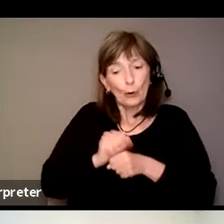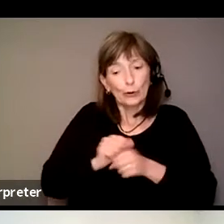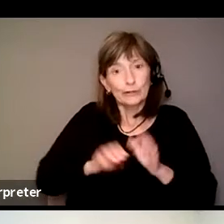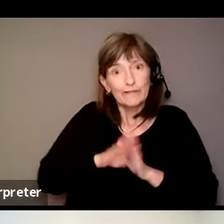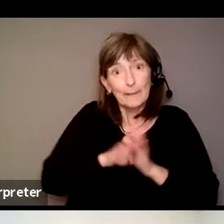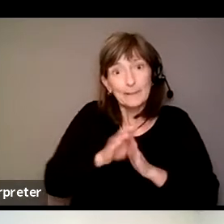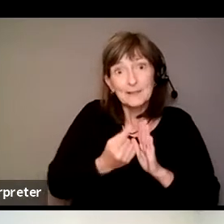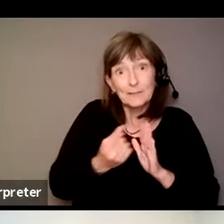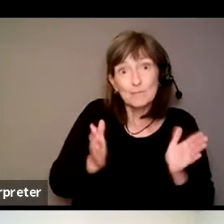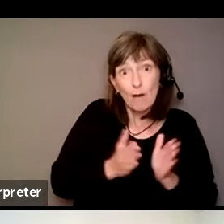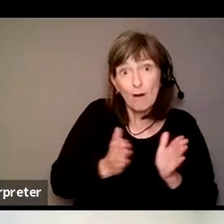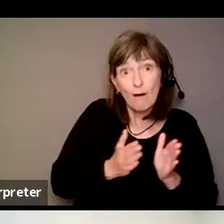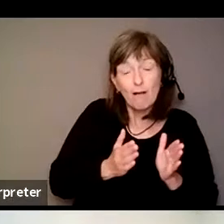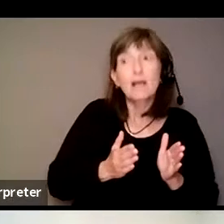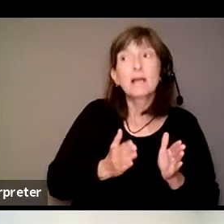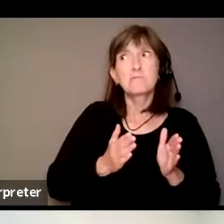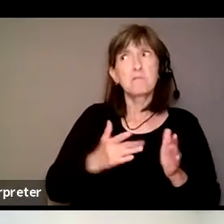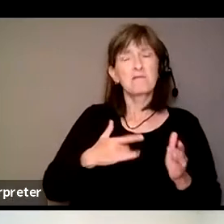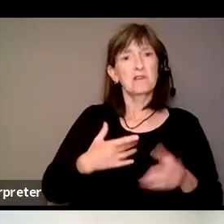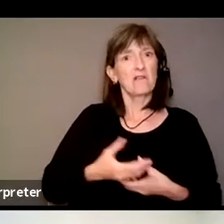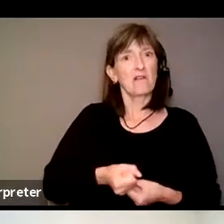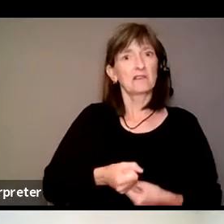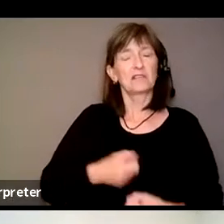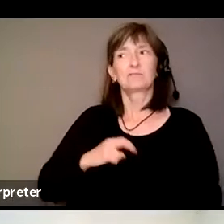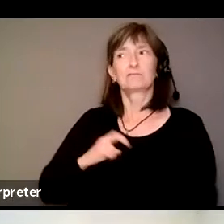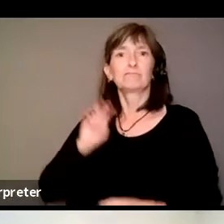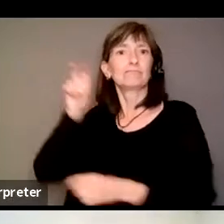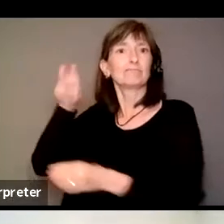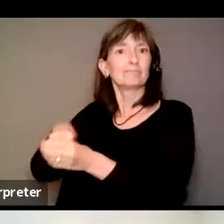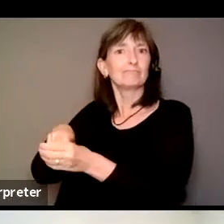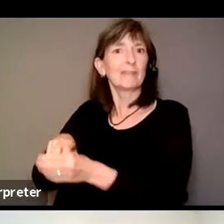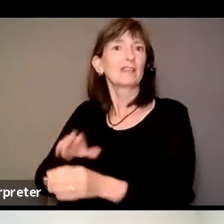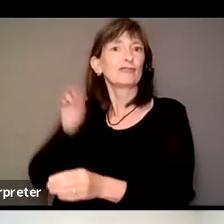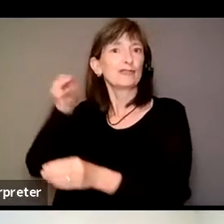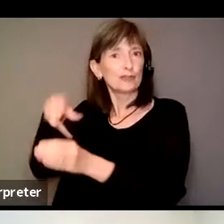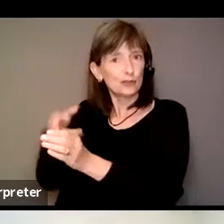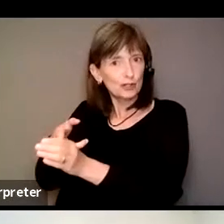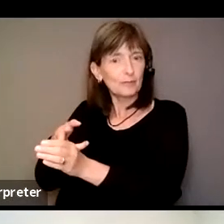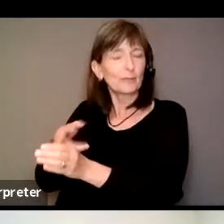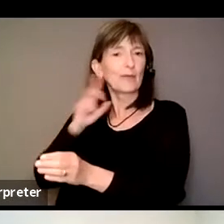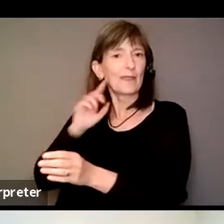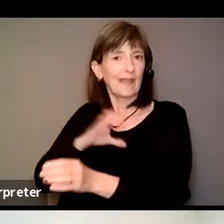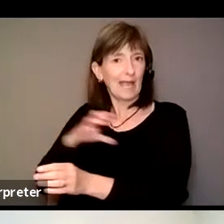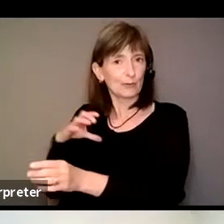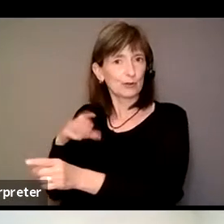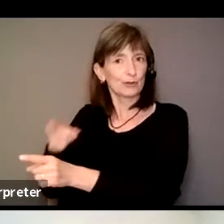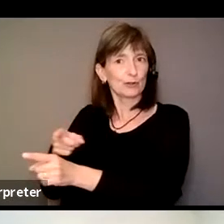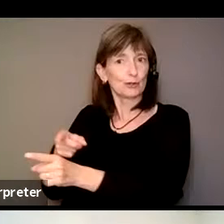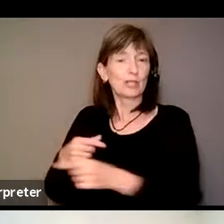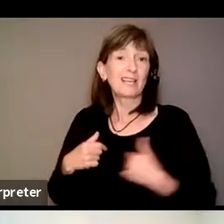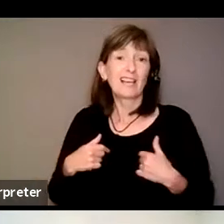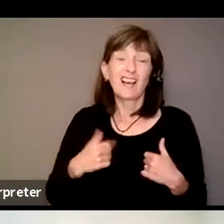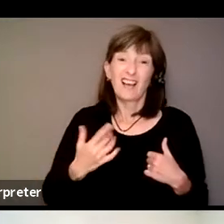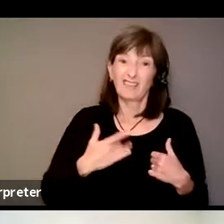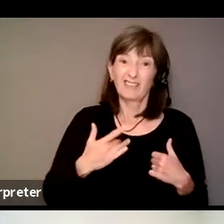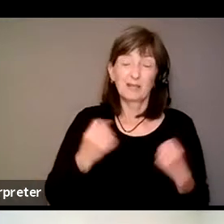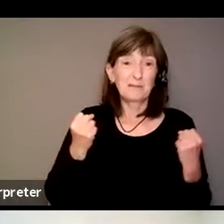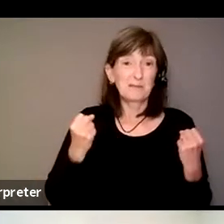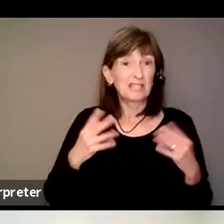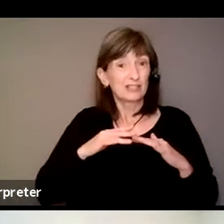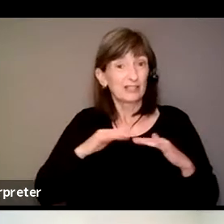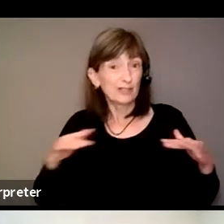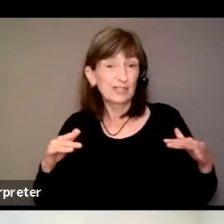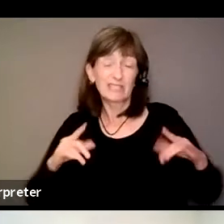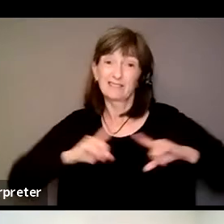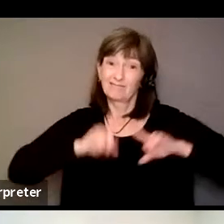and bring themselves to the table to be able to solve the other issues that might be going on. Because there's a lot of intersectionality when you look at diversity.